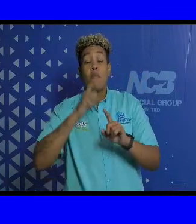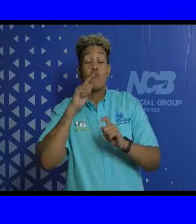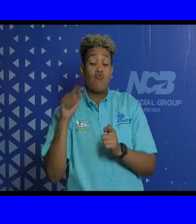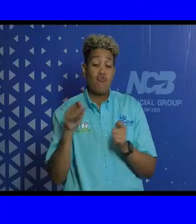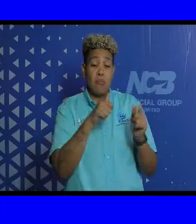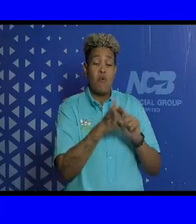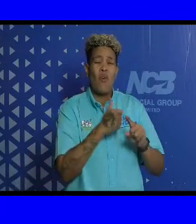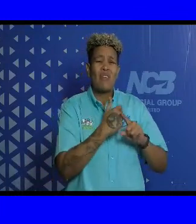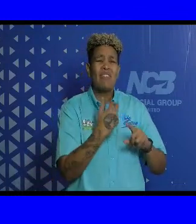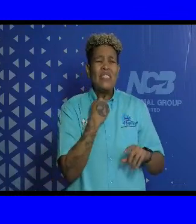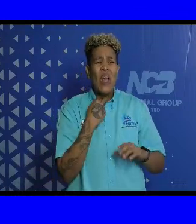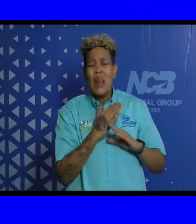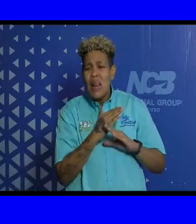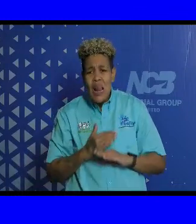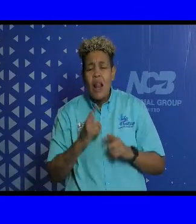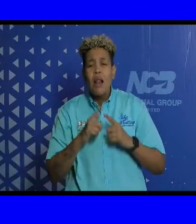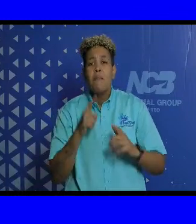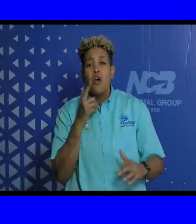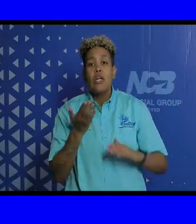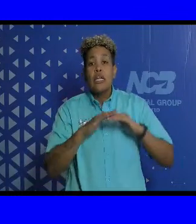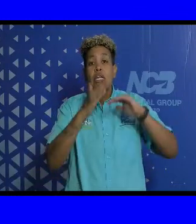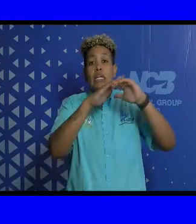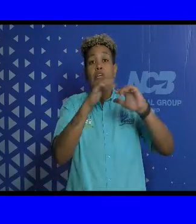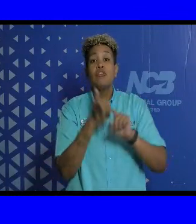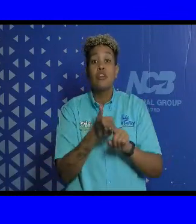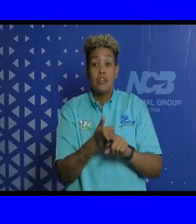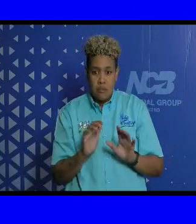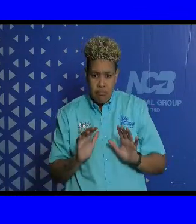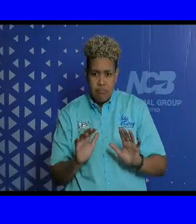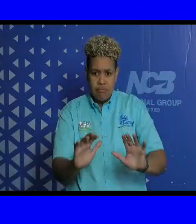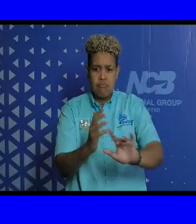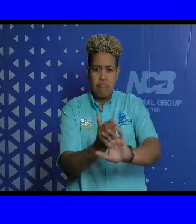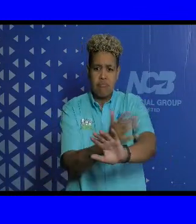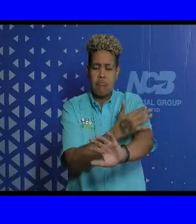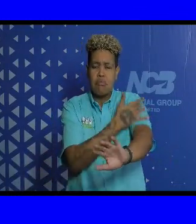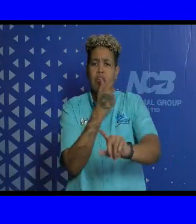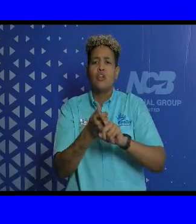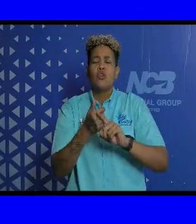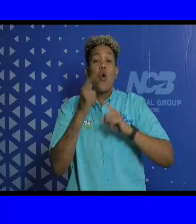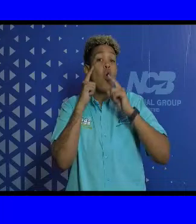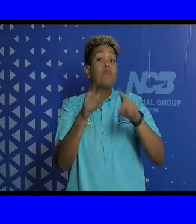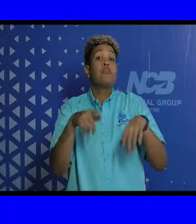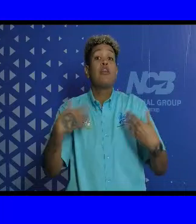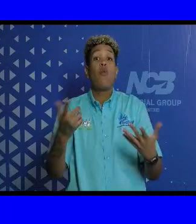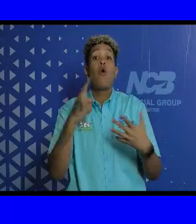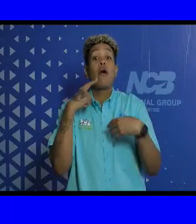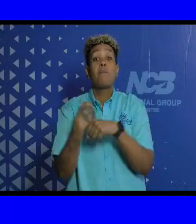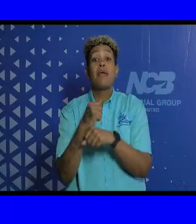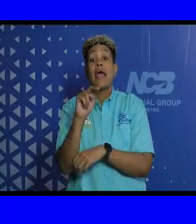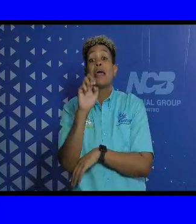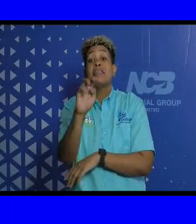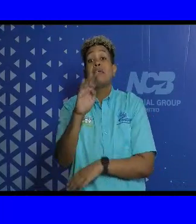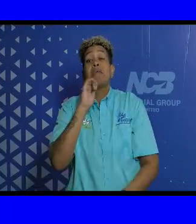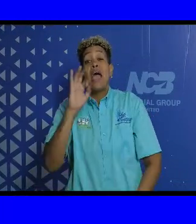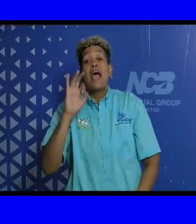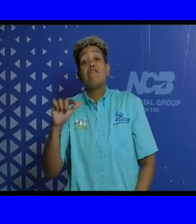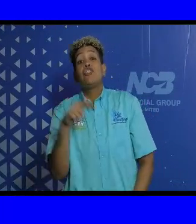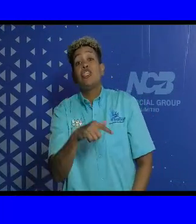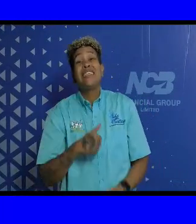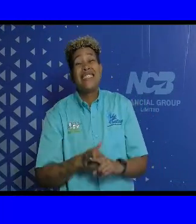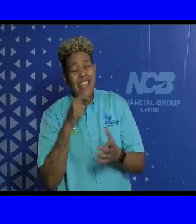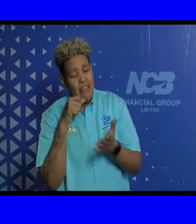remove the friction and increase the horsepower to achieve the objective of making NCBFG